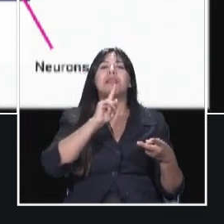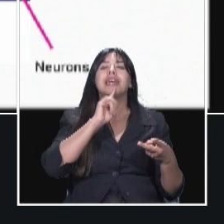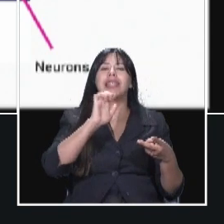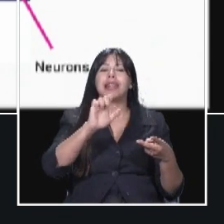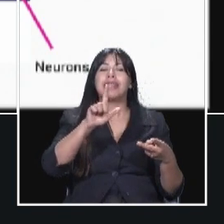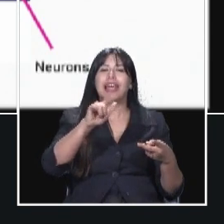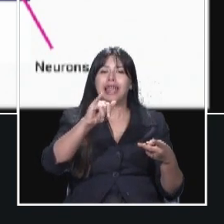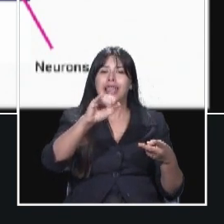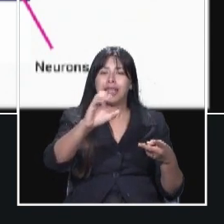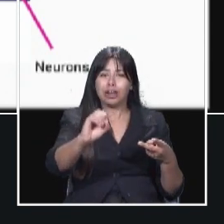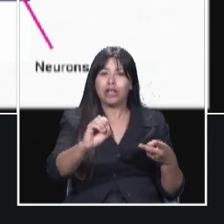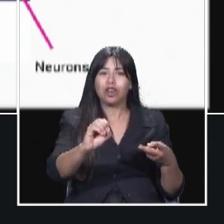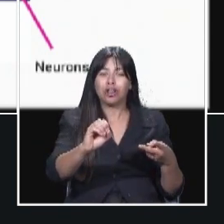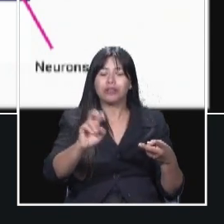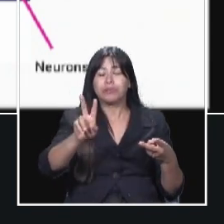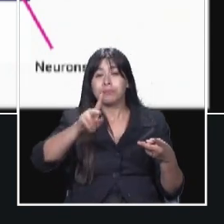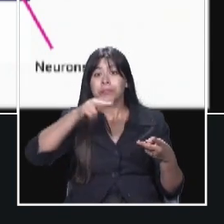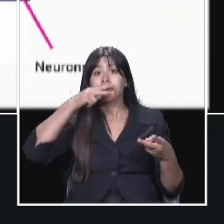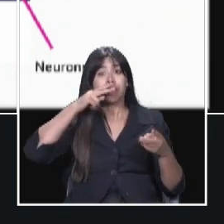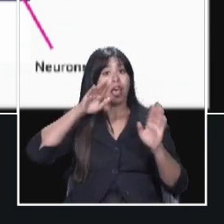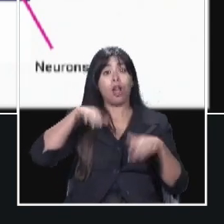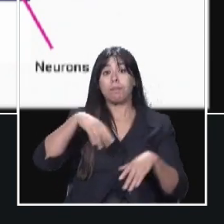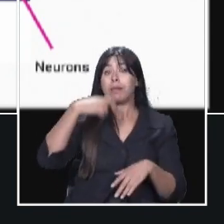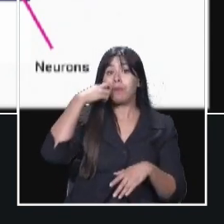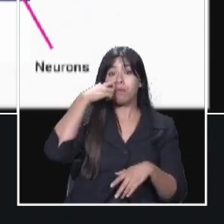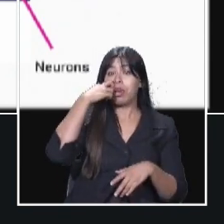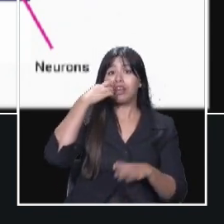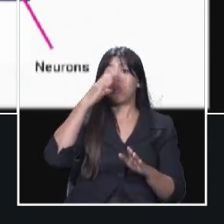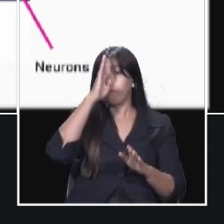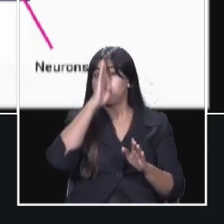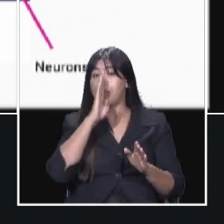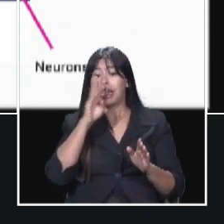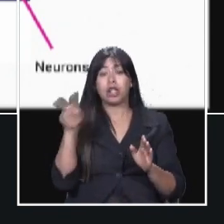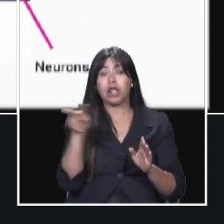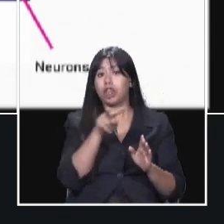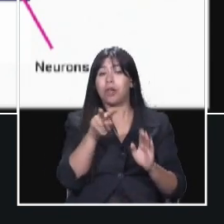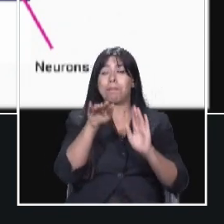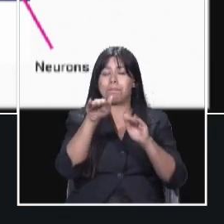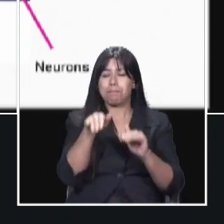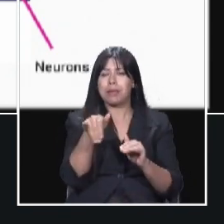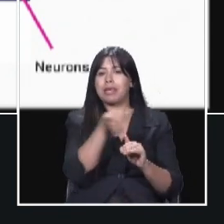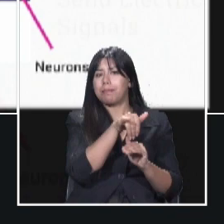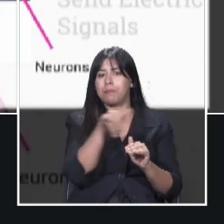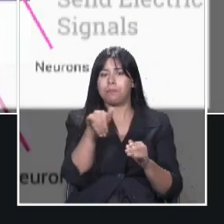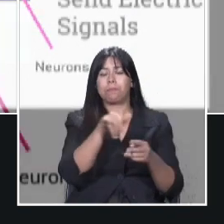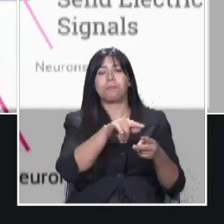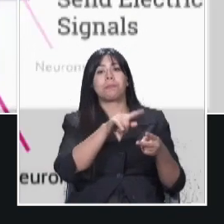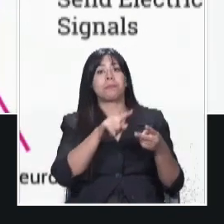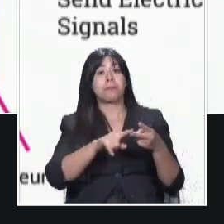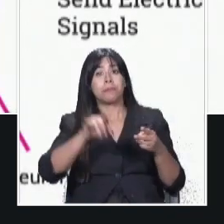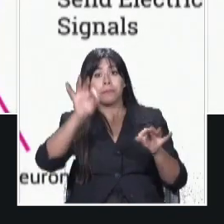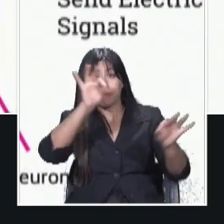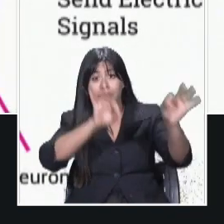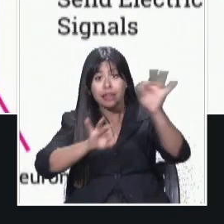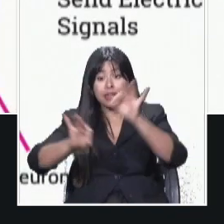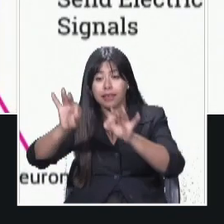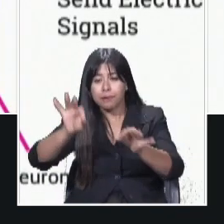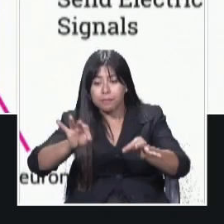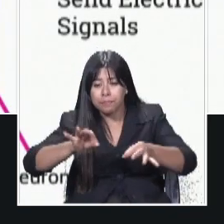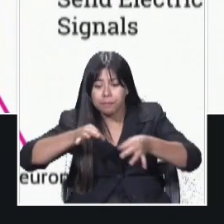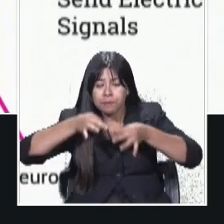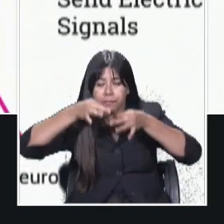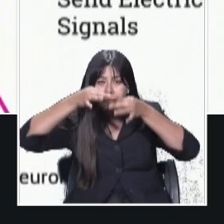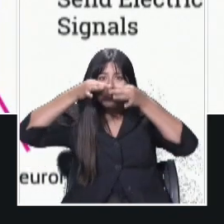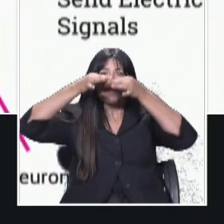way, yeah? So, when the particles of smell, when they go into the nose of the dog, so this is the cutout of the nose of the